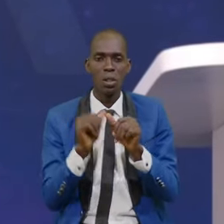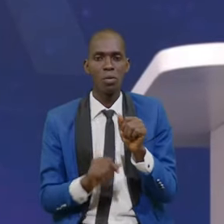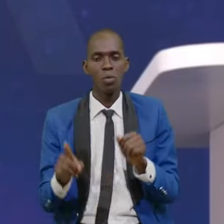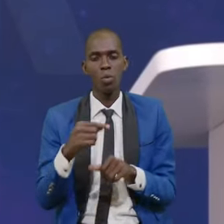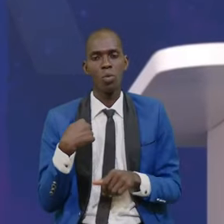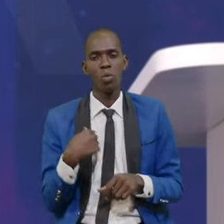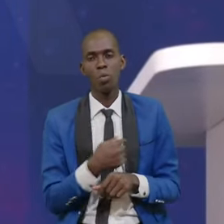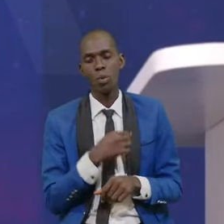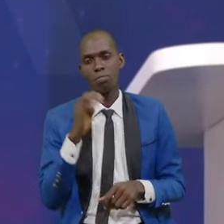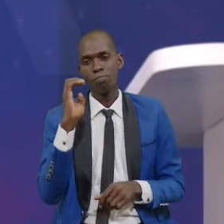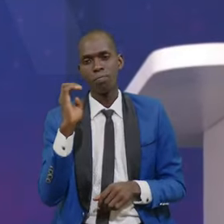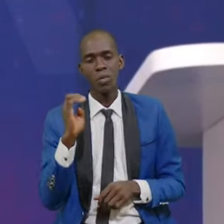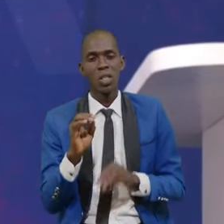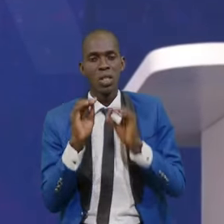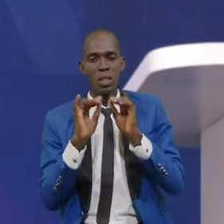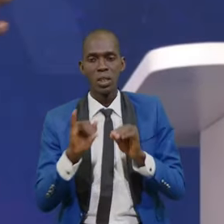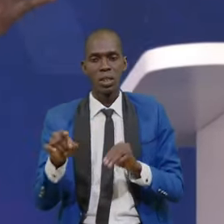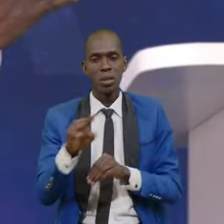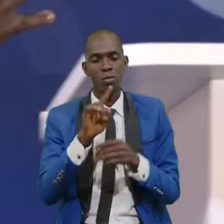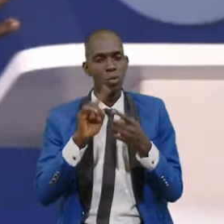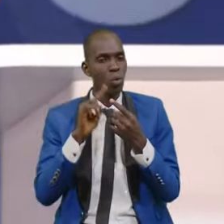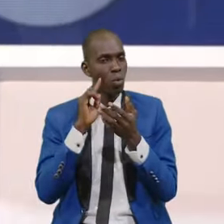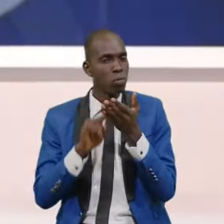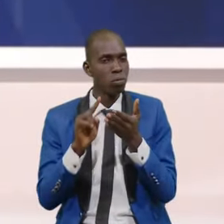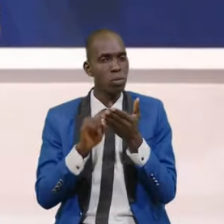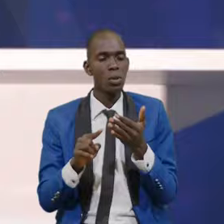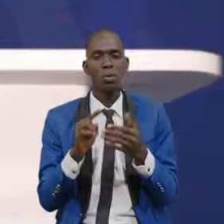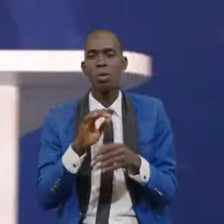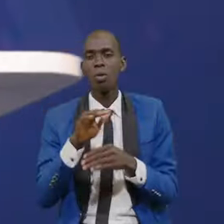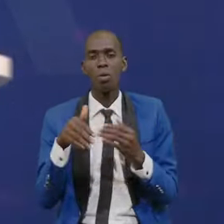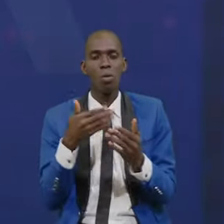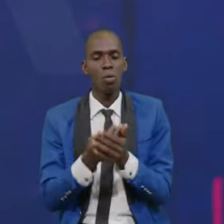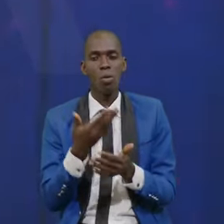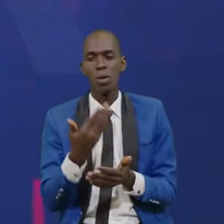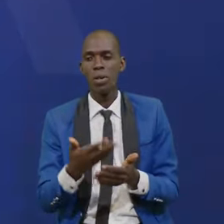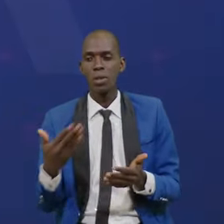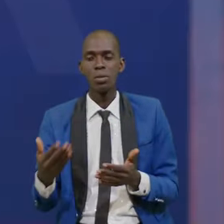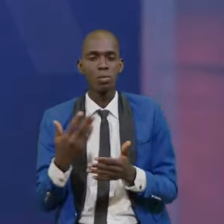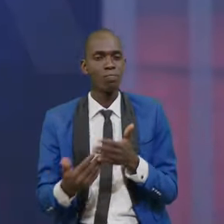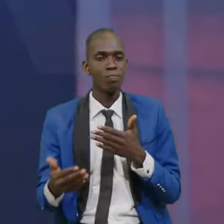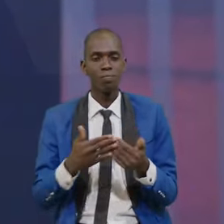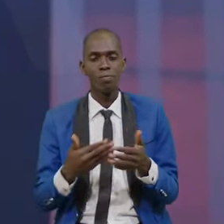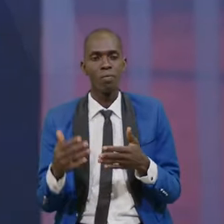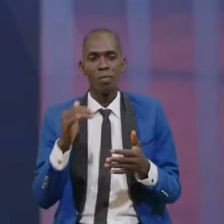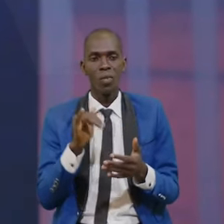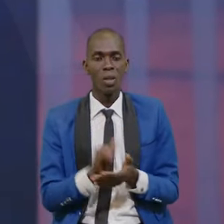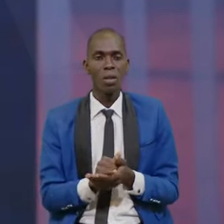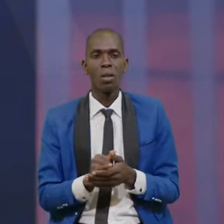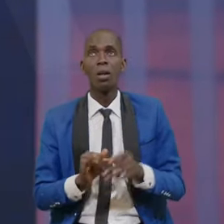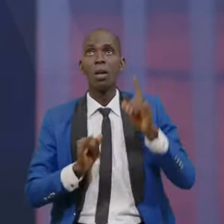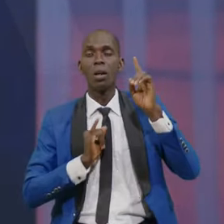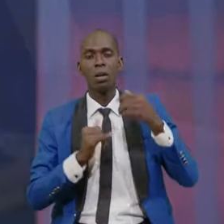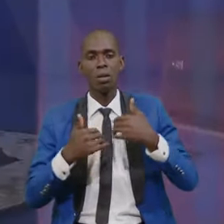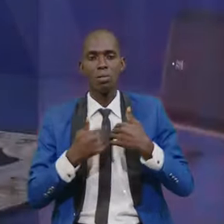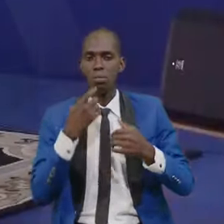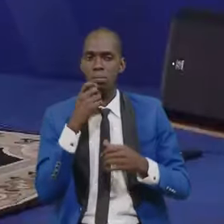teaching them to observe all things whatsoever I have commanded you.